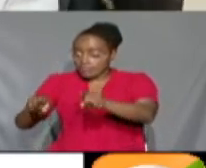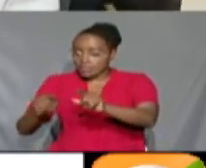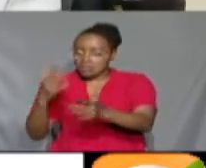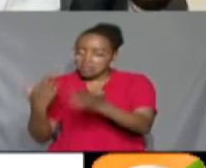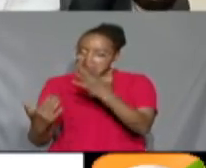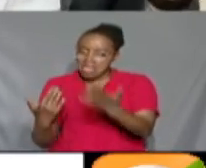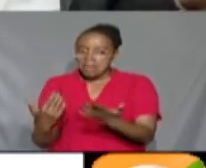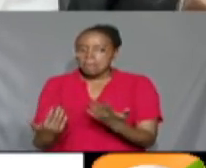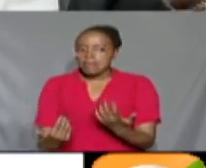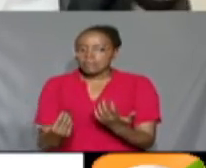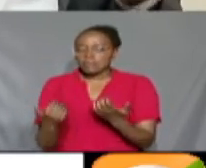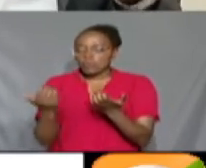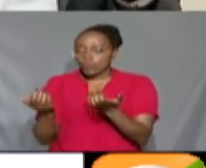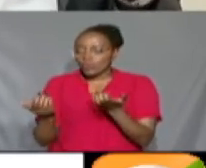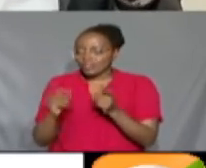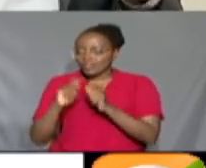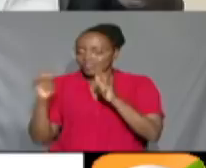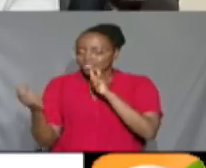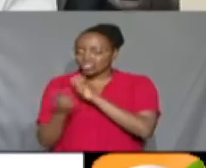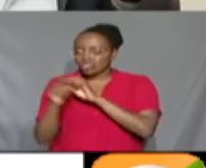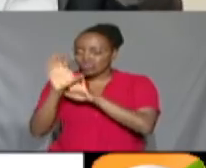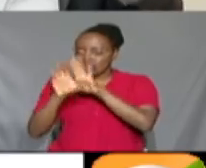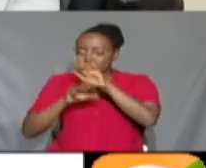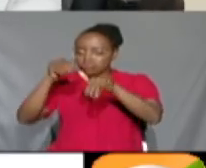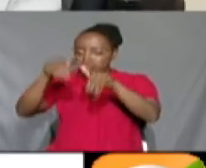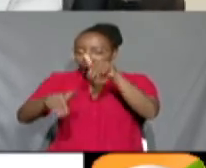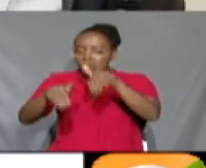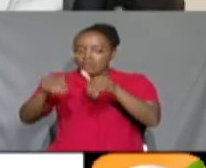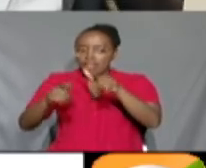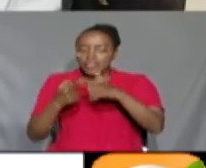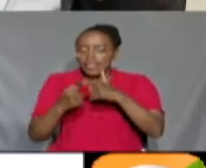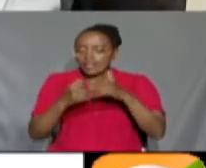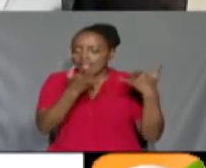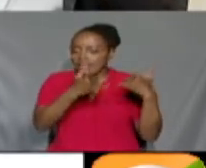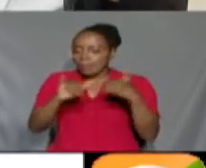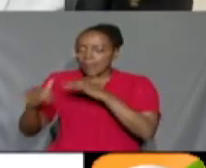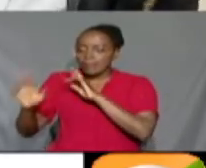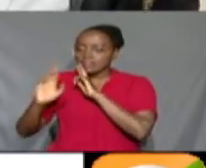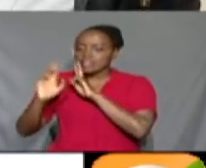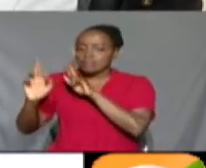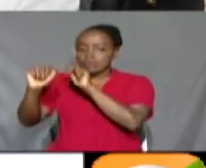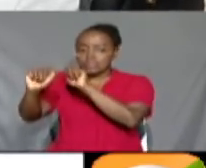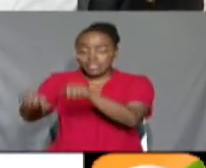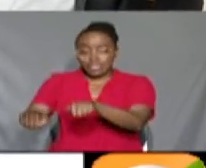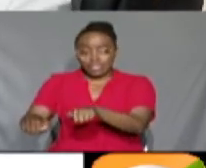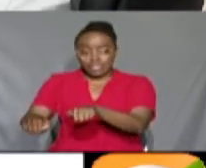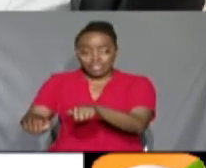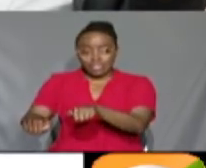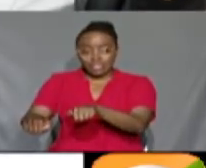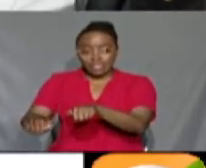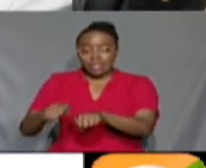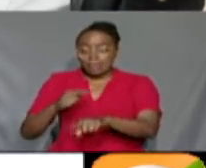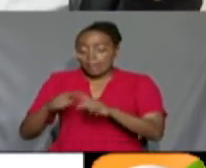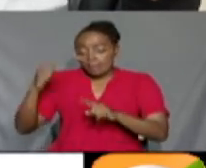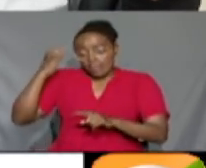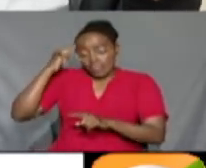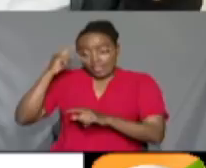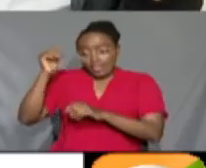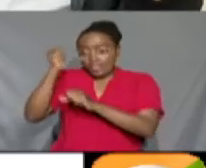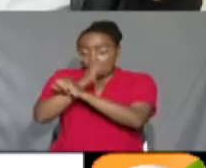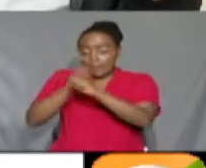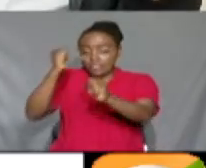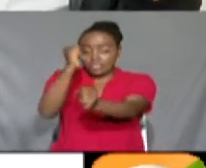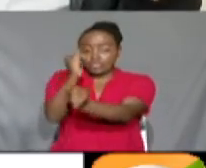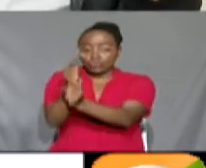if need be a referendum or something, is when now you can implement a report. Otherwise, I think what the president was doing